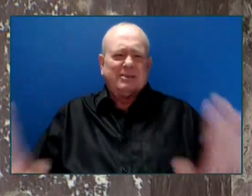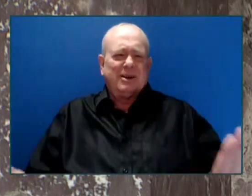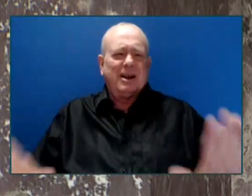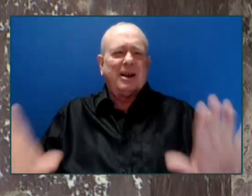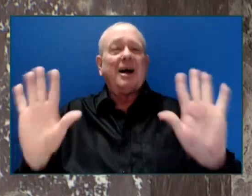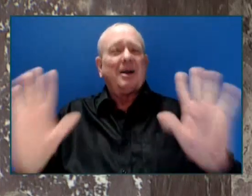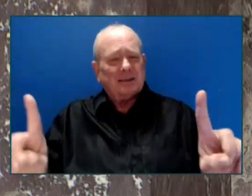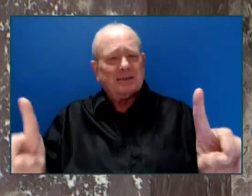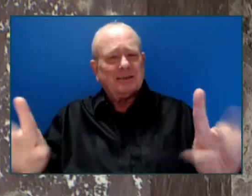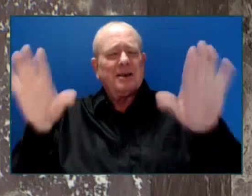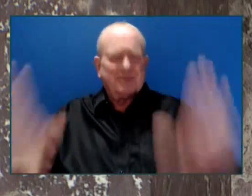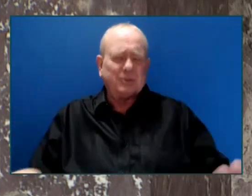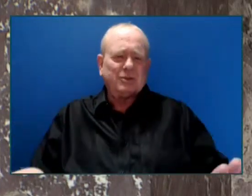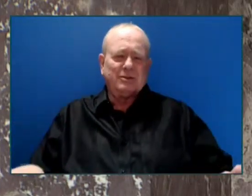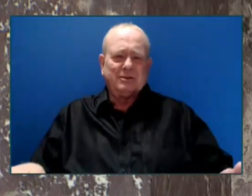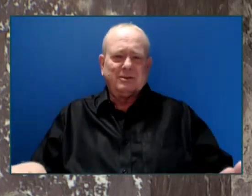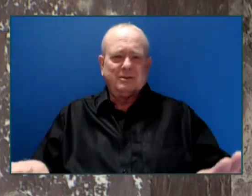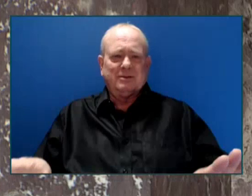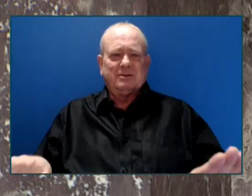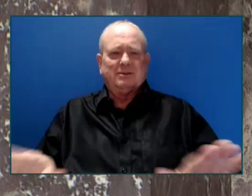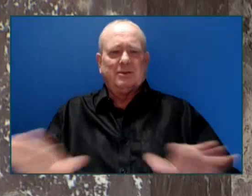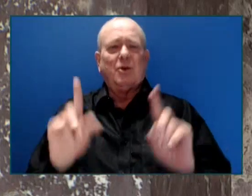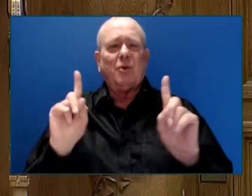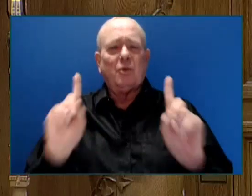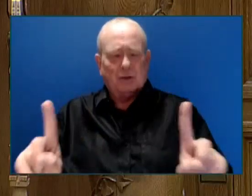Members, order,